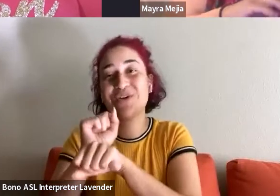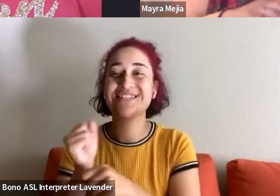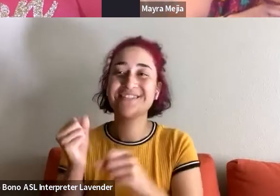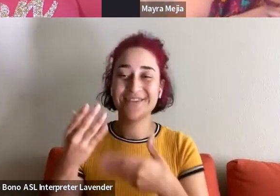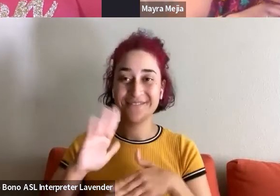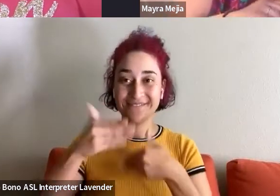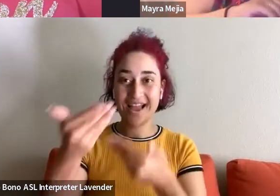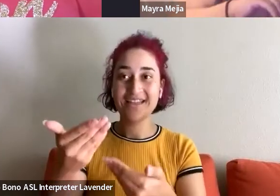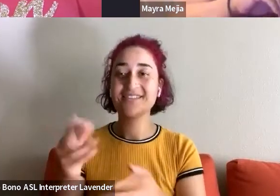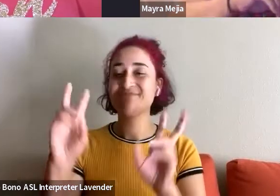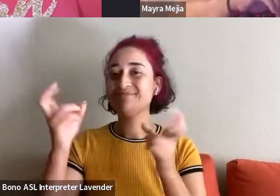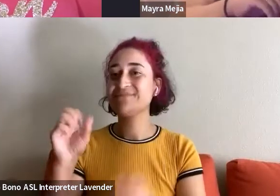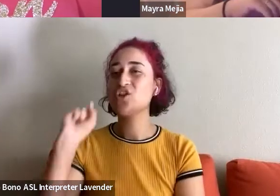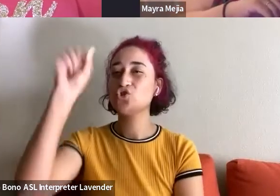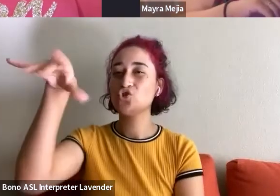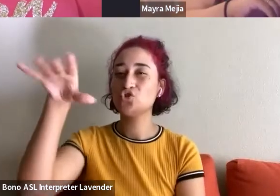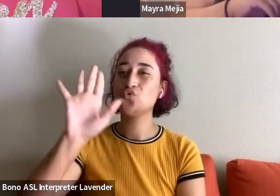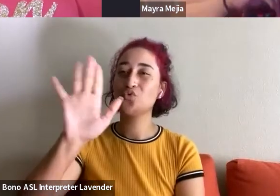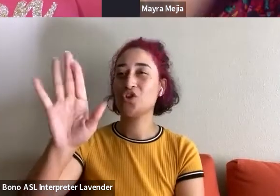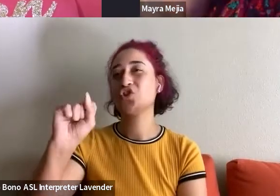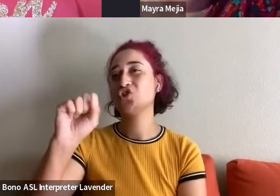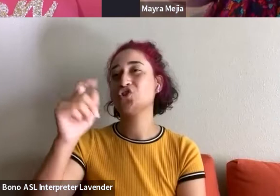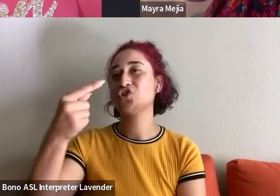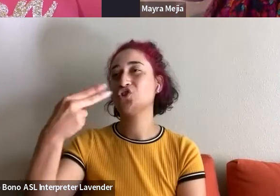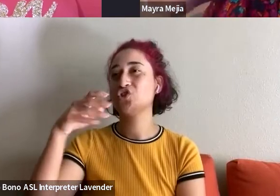shoot your shot, please. And